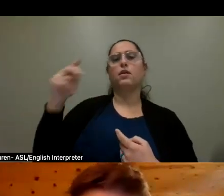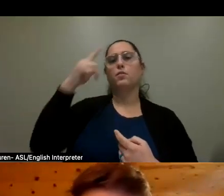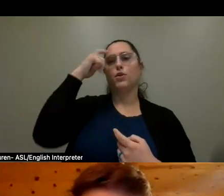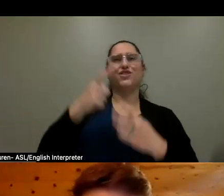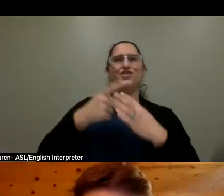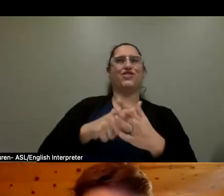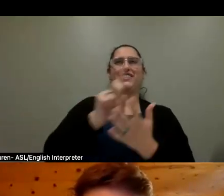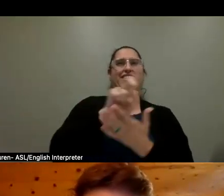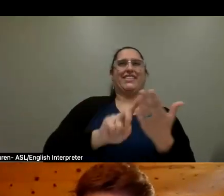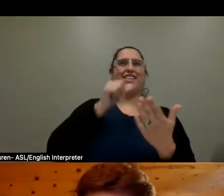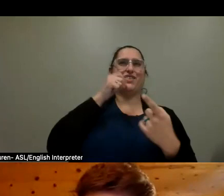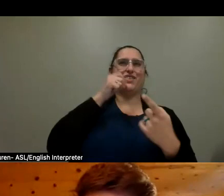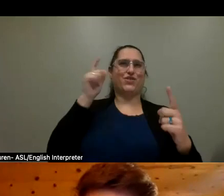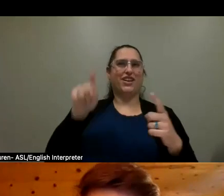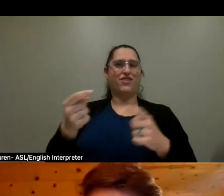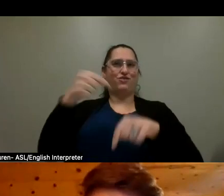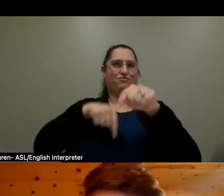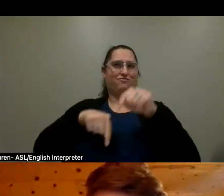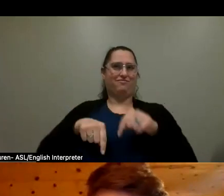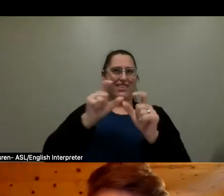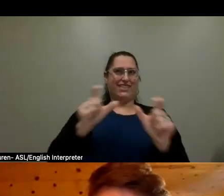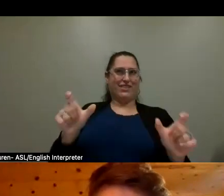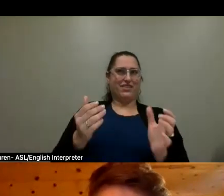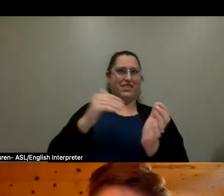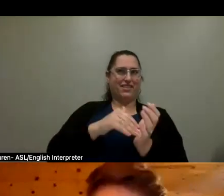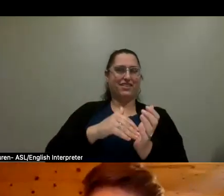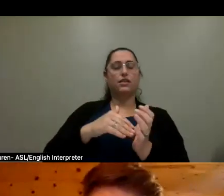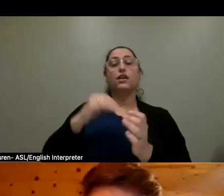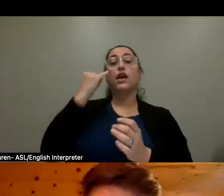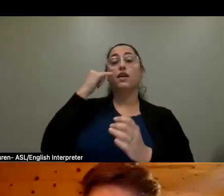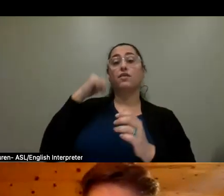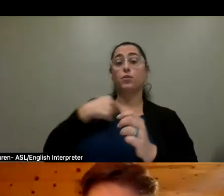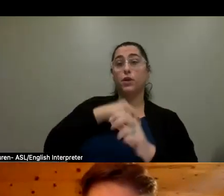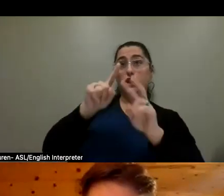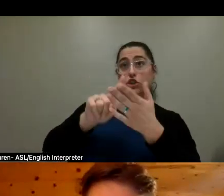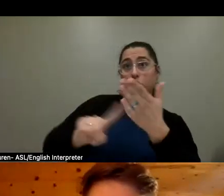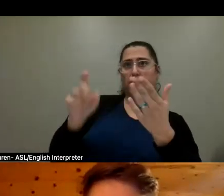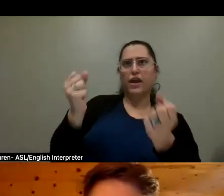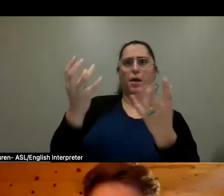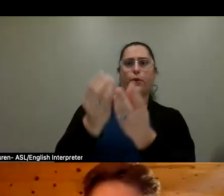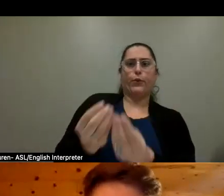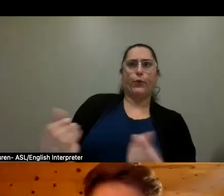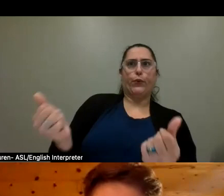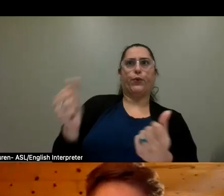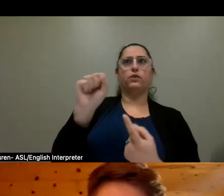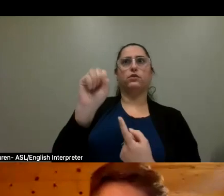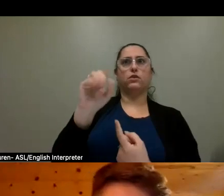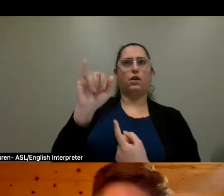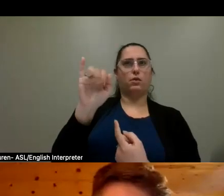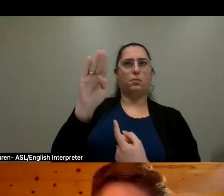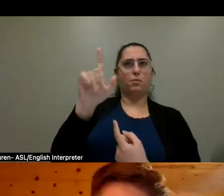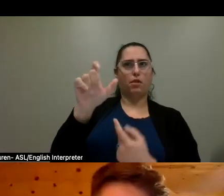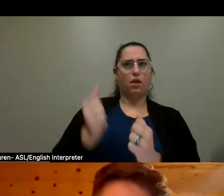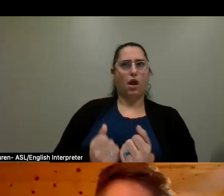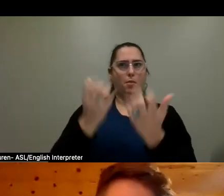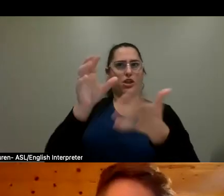did not work. And if we look at the sort of the solubility, so the how much soluble yield there was from